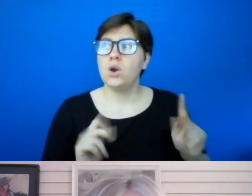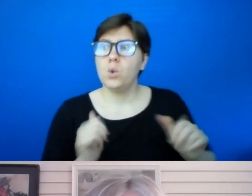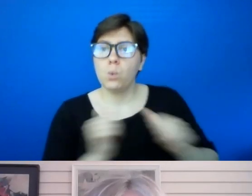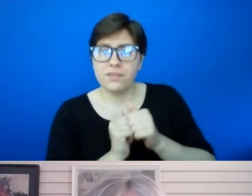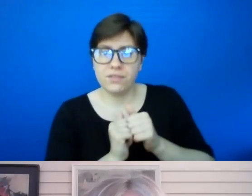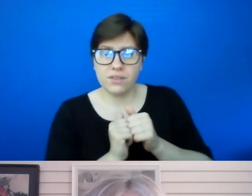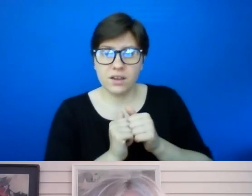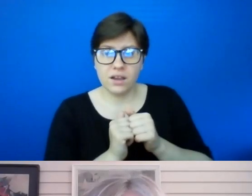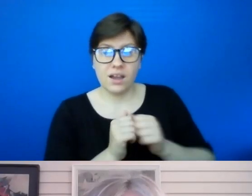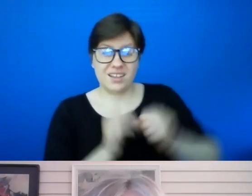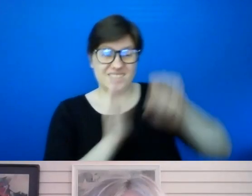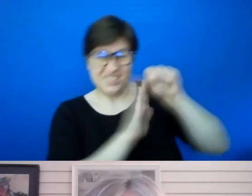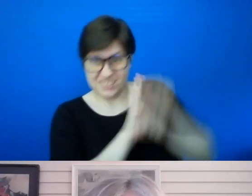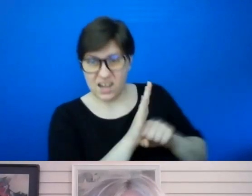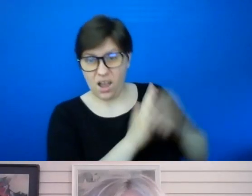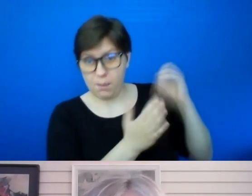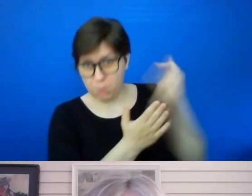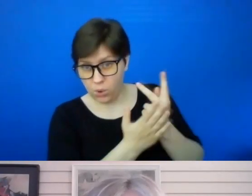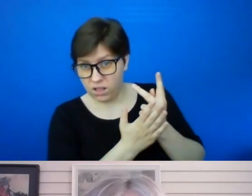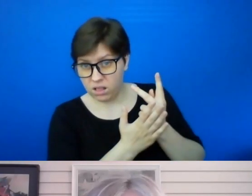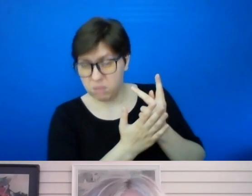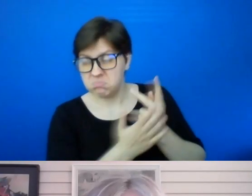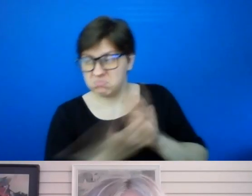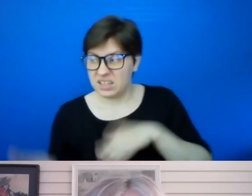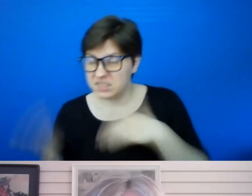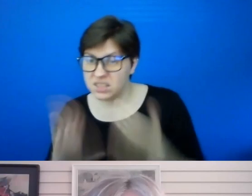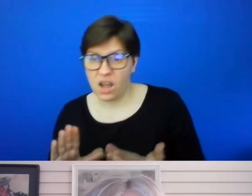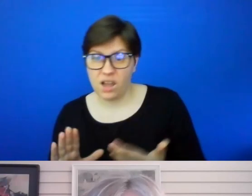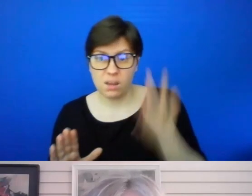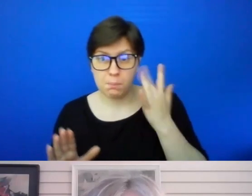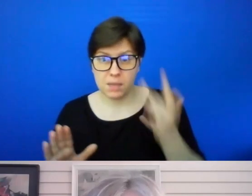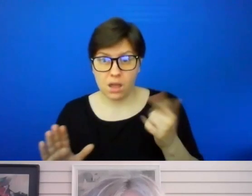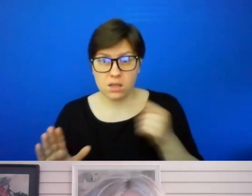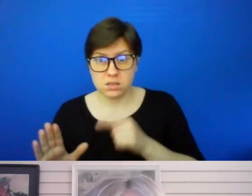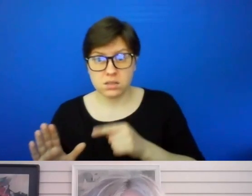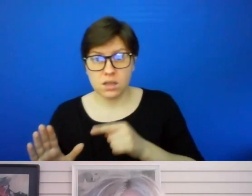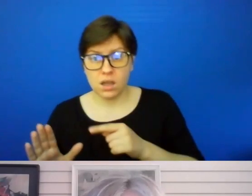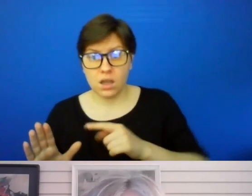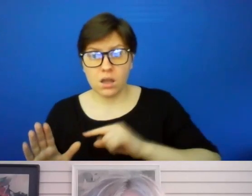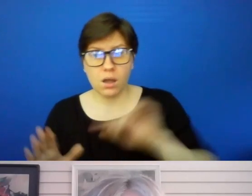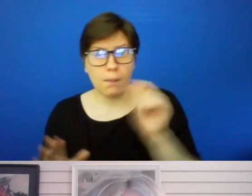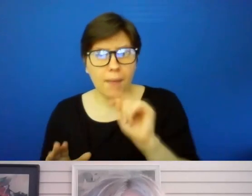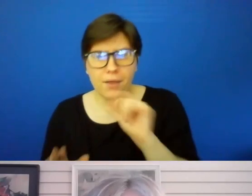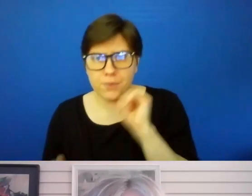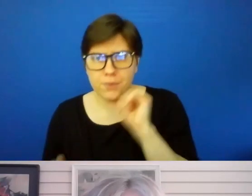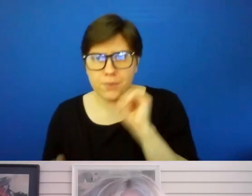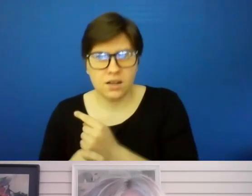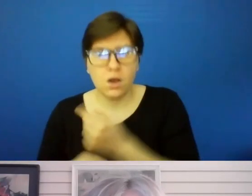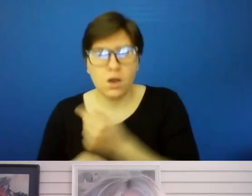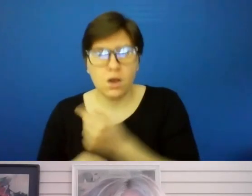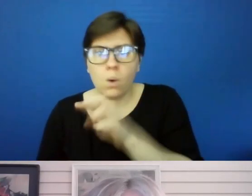state's approval, dying because they are incontinent or because they